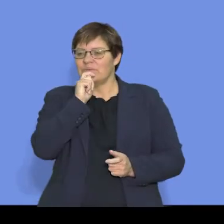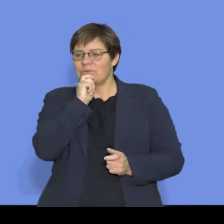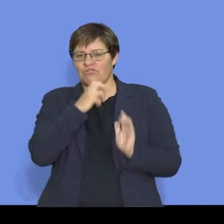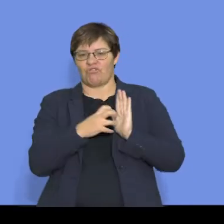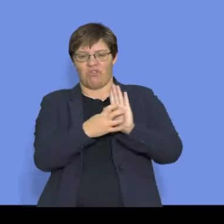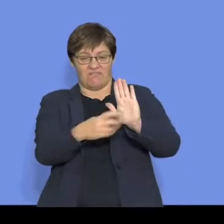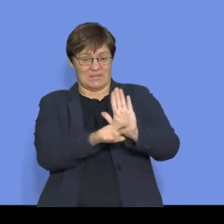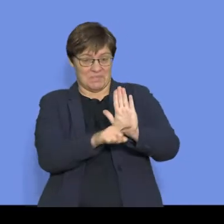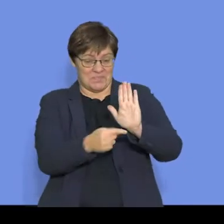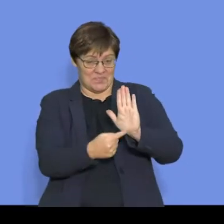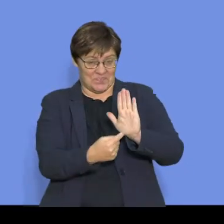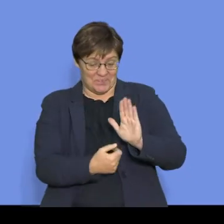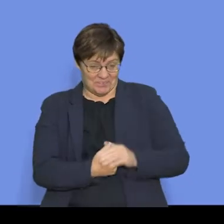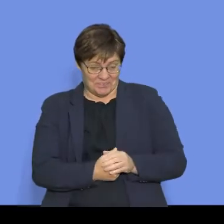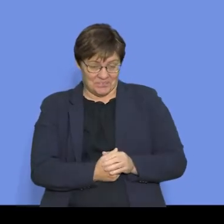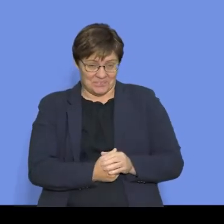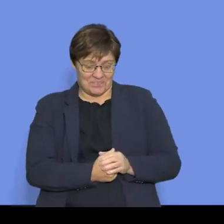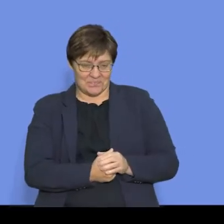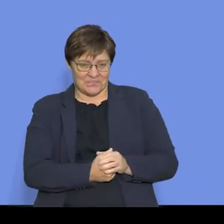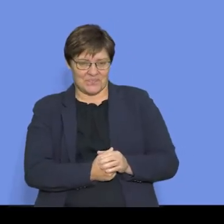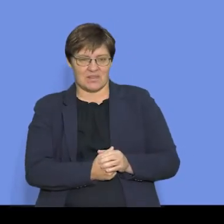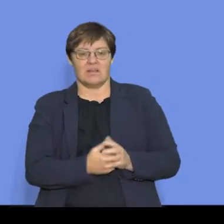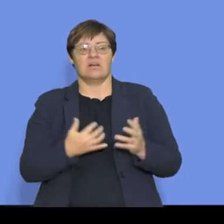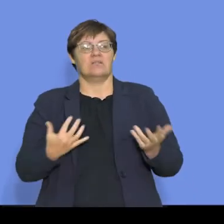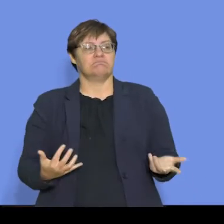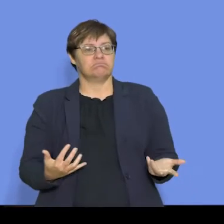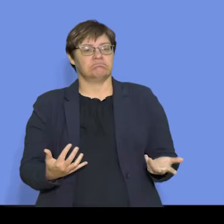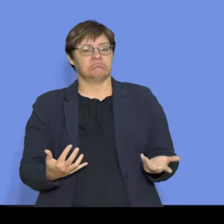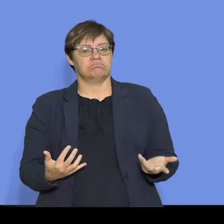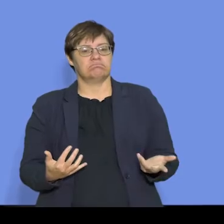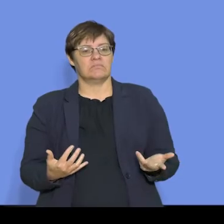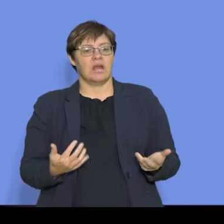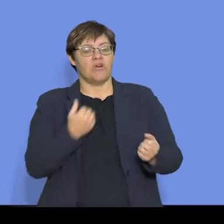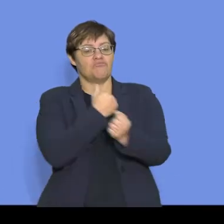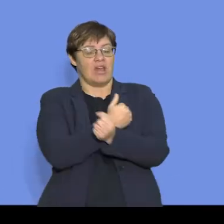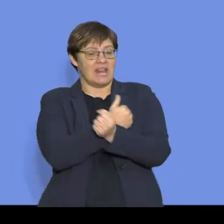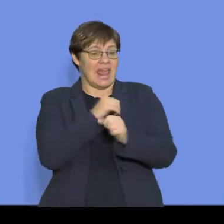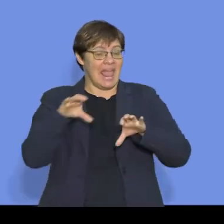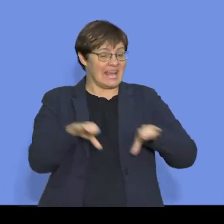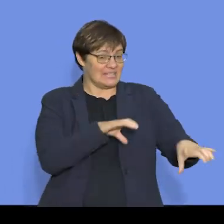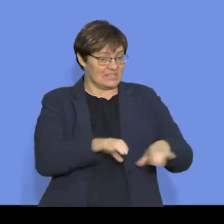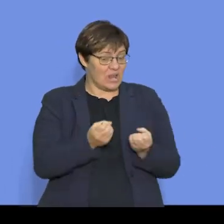use a graph like this. So if there is so much